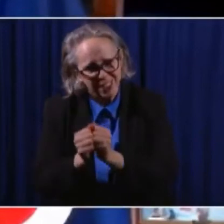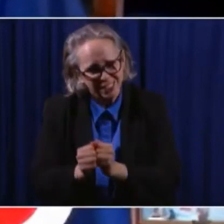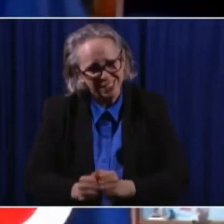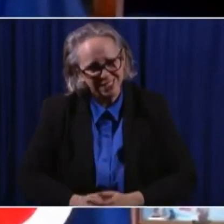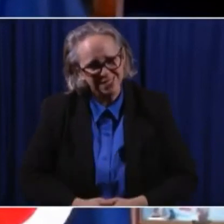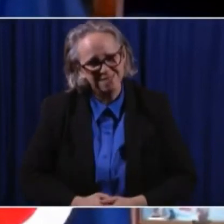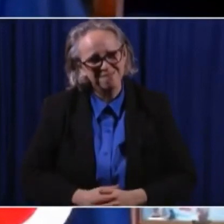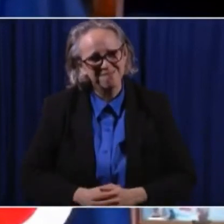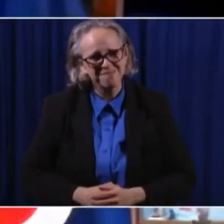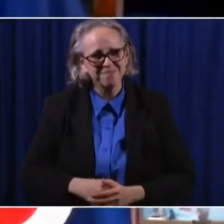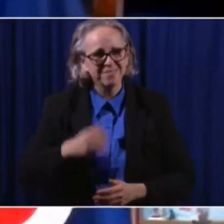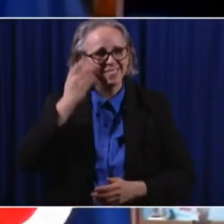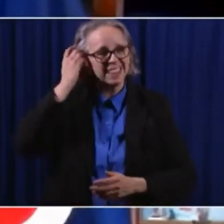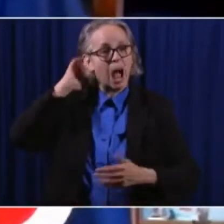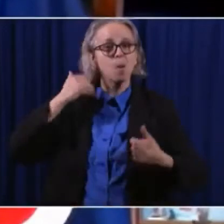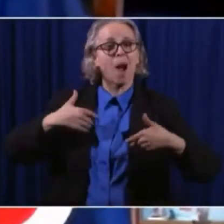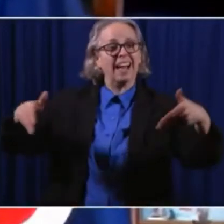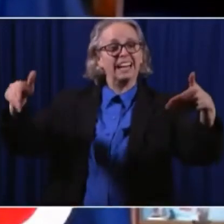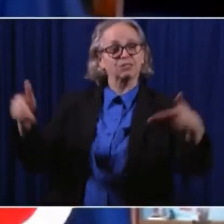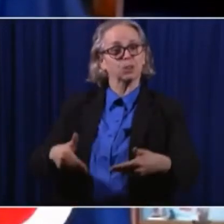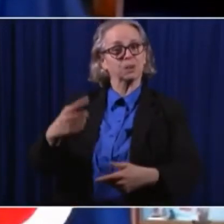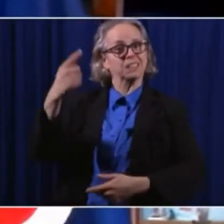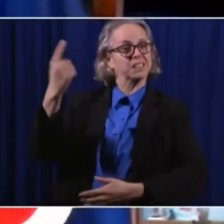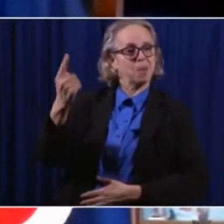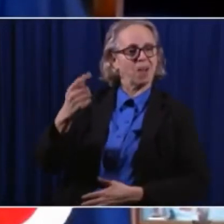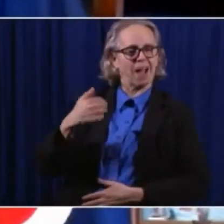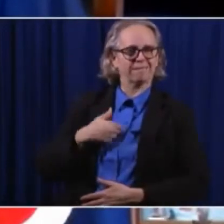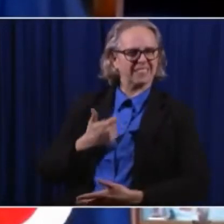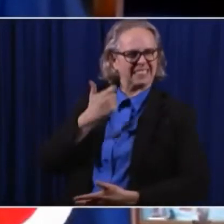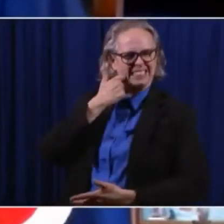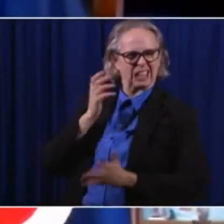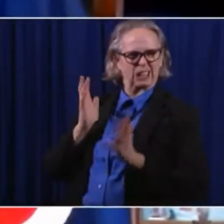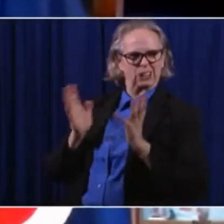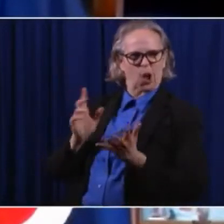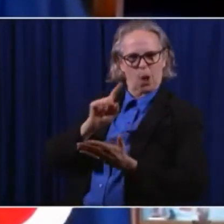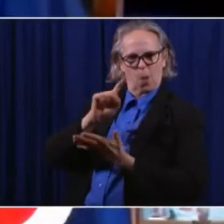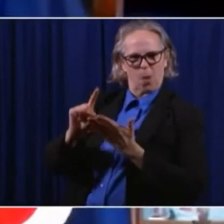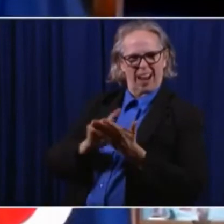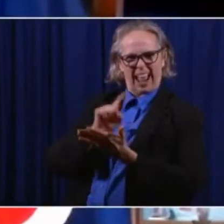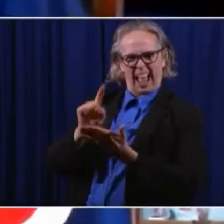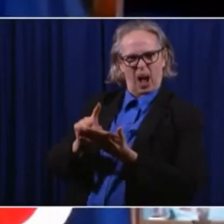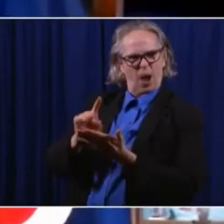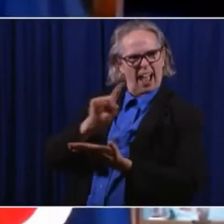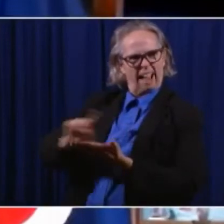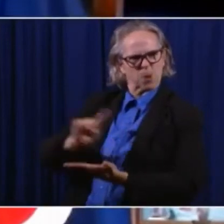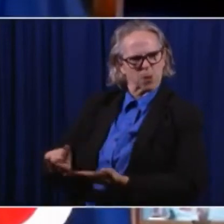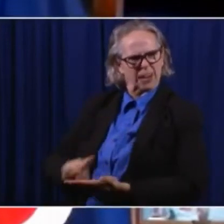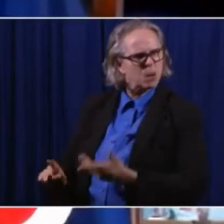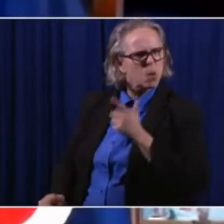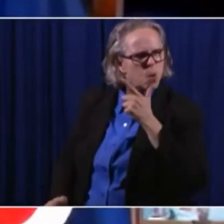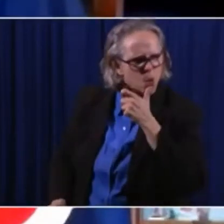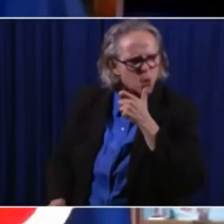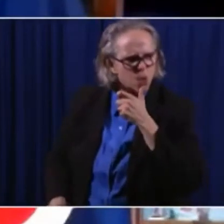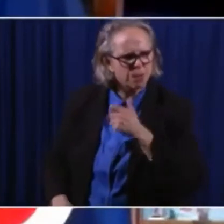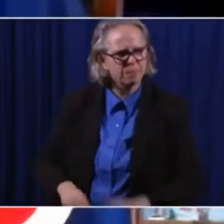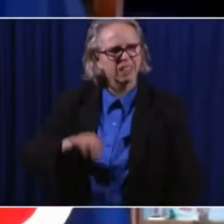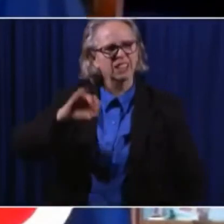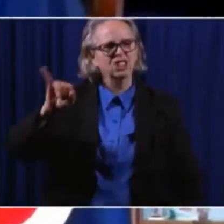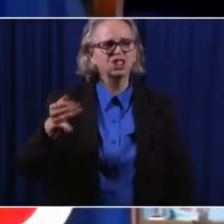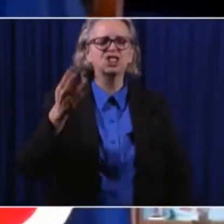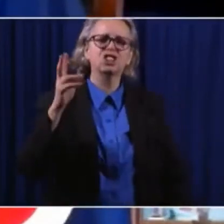for an hour a week since April, and that's John Barker. He represents the Ohio